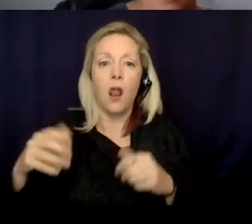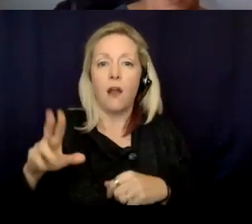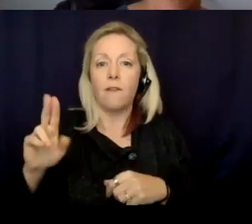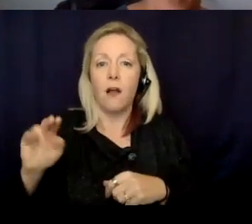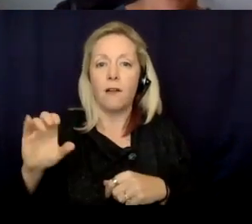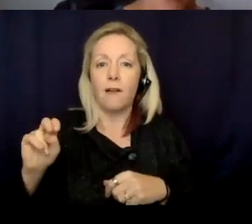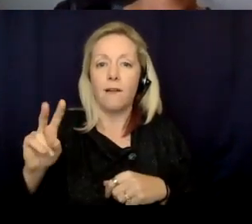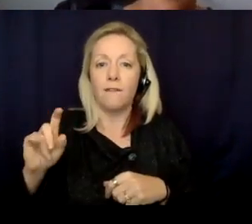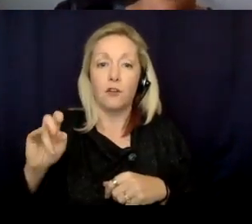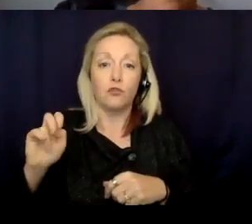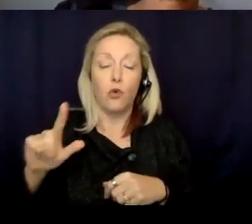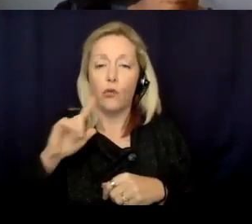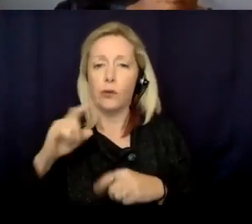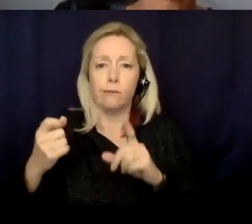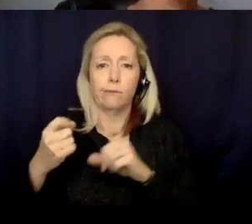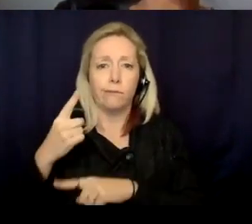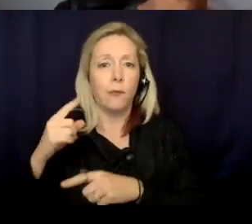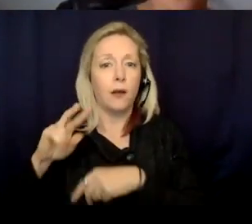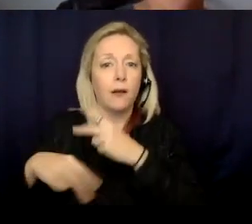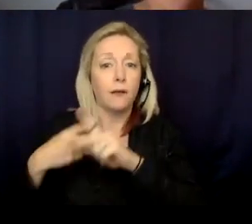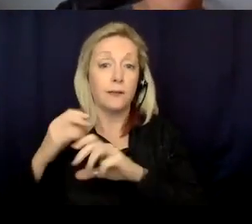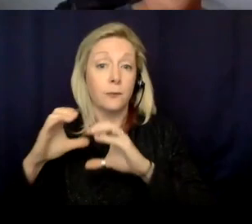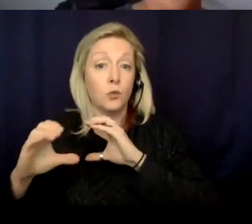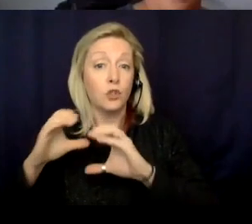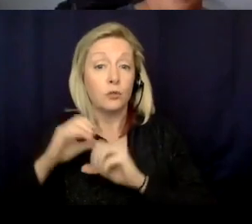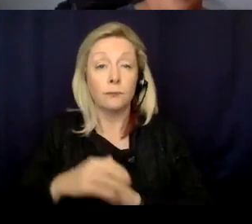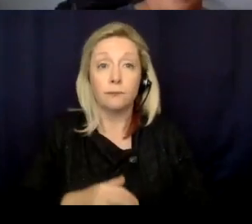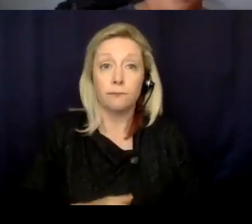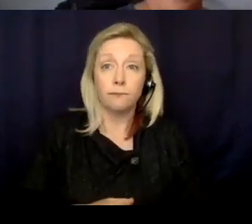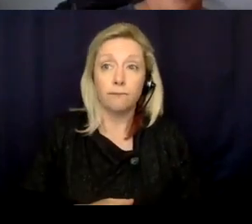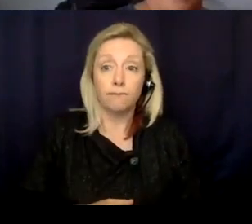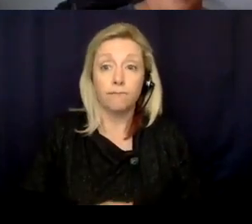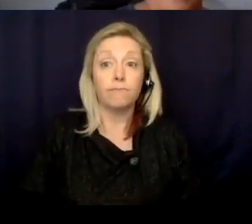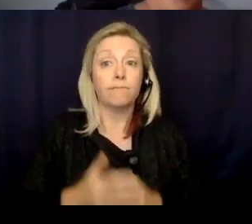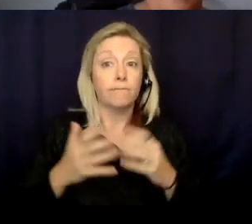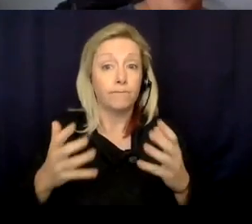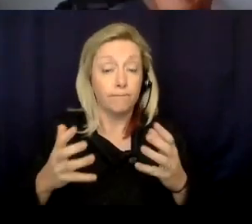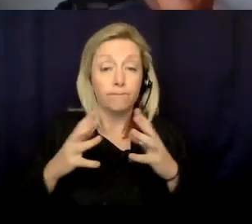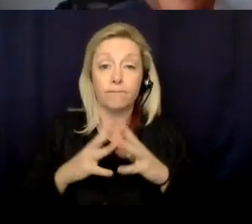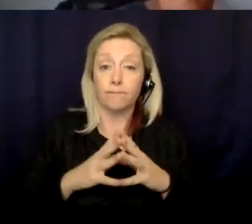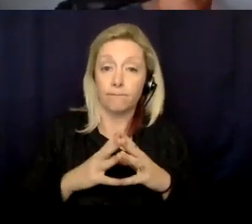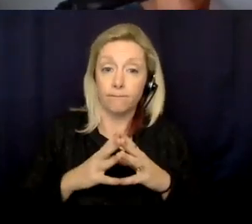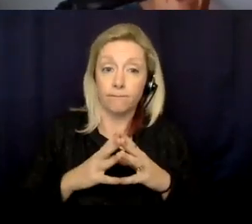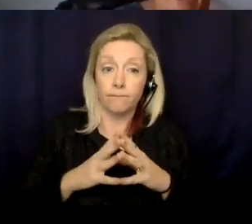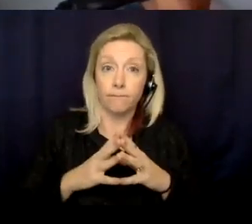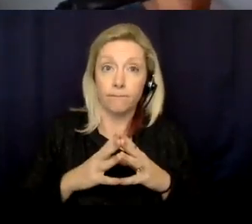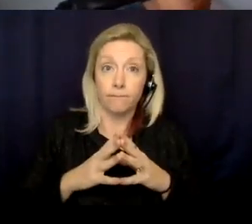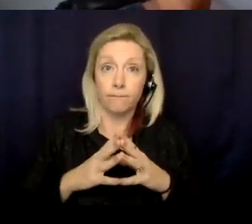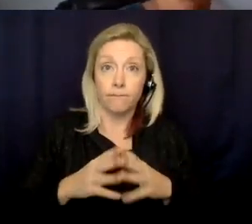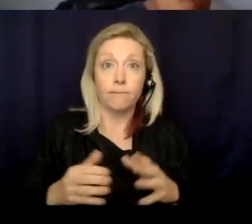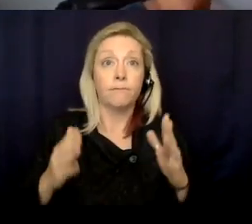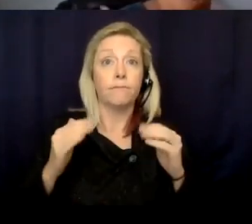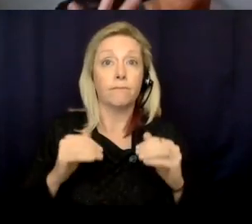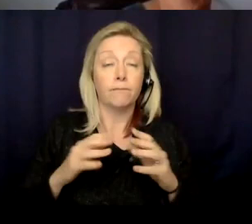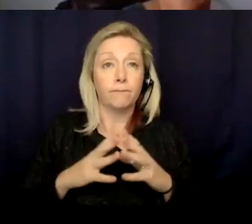unconventional stuff that goes on. Okay, so With that,